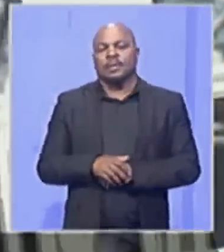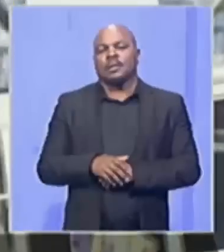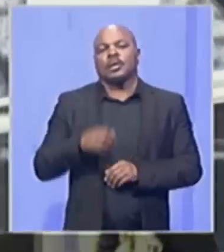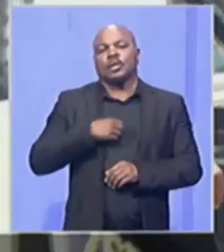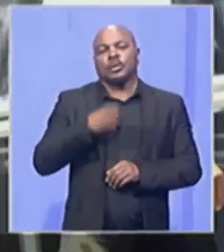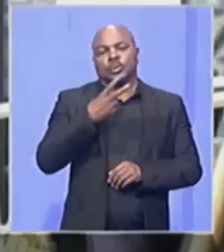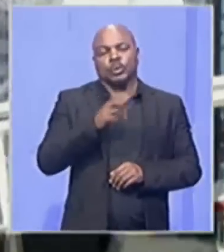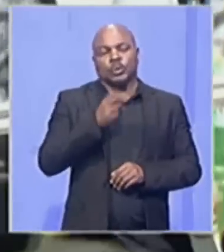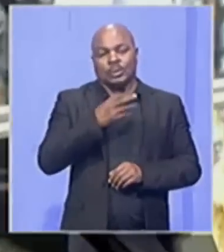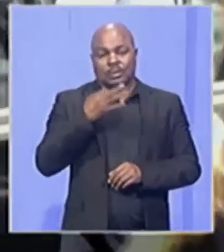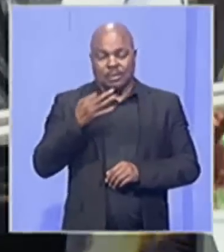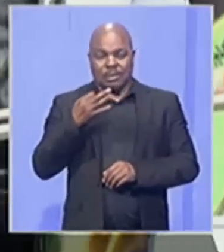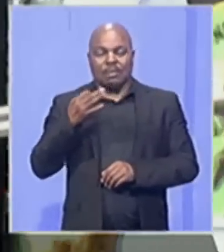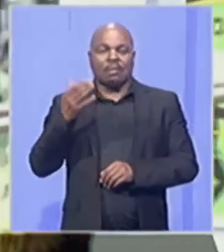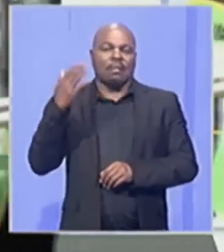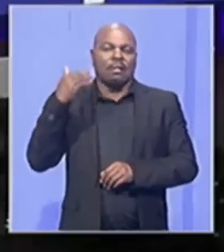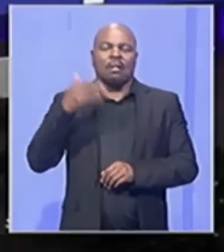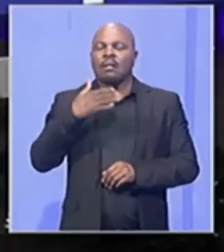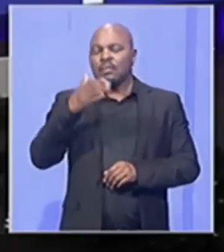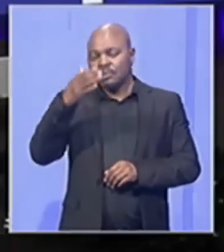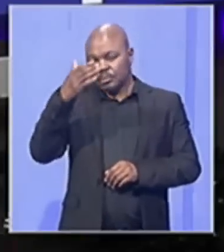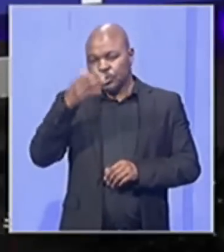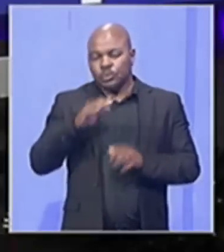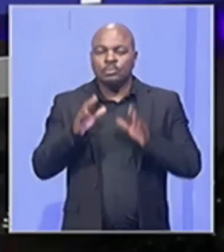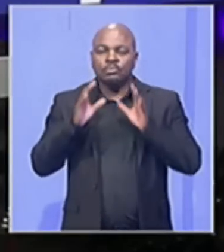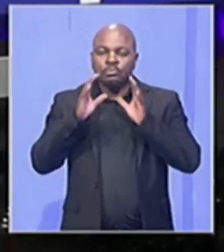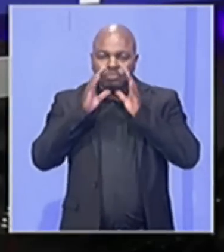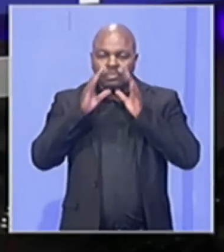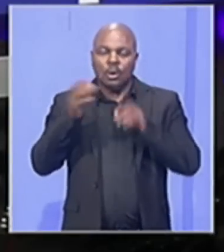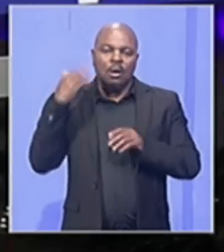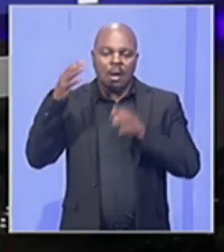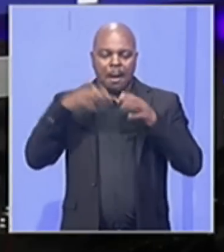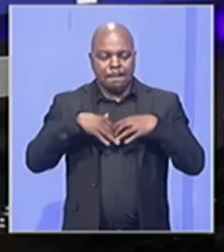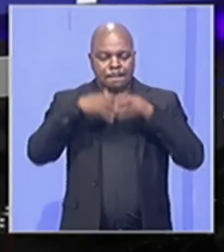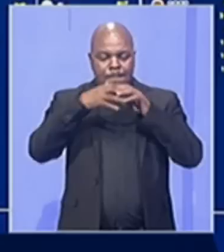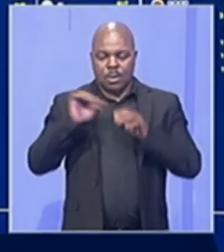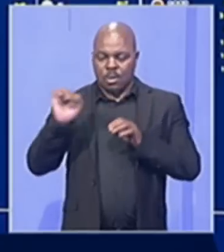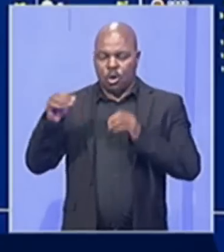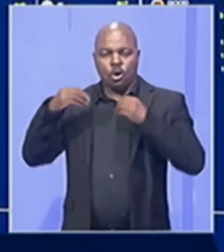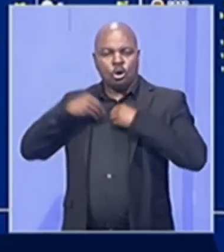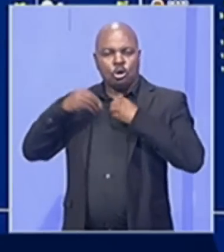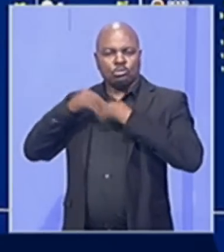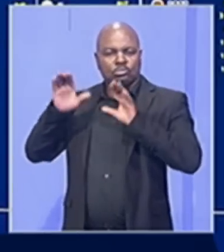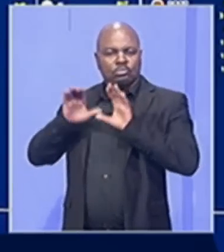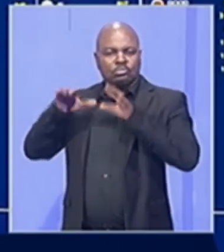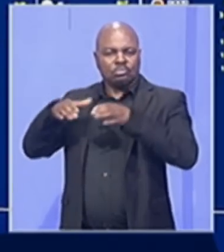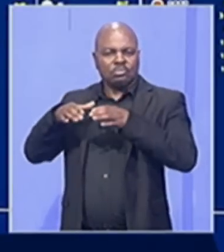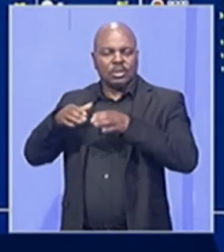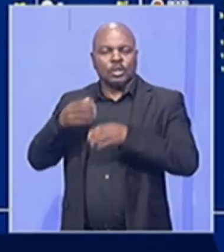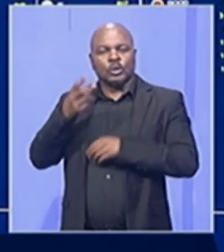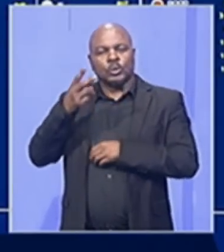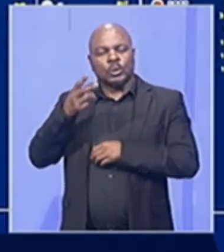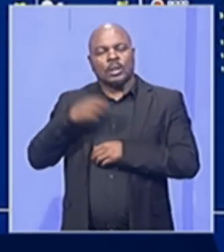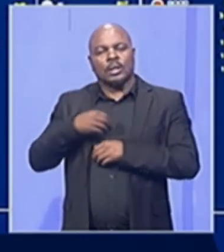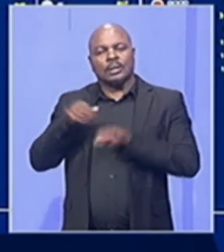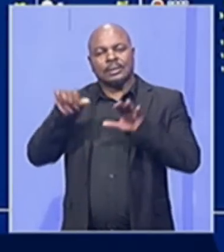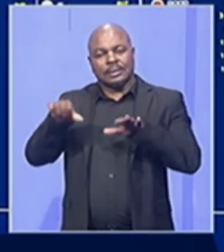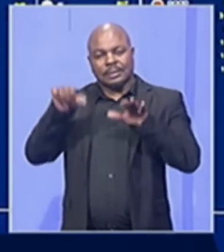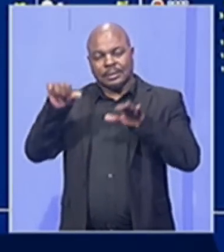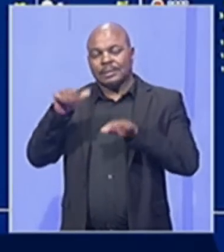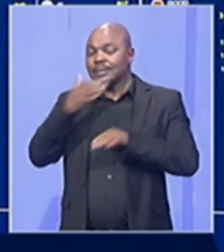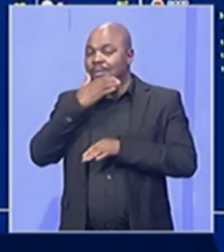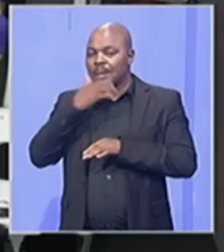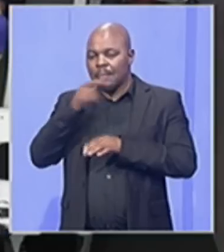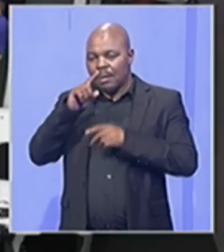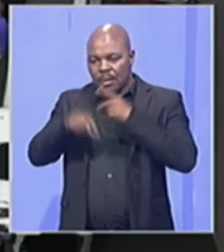2023 mopresidente wa mehleng Jacob Zuma o ile a thea mokga wa hae o motjha wa dipolotiki, mokga o ileng wa bona kgolo